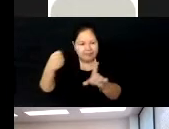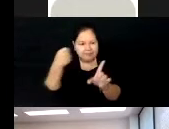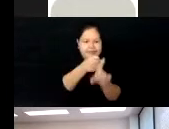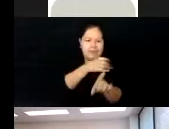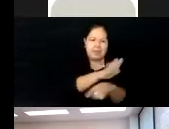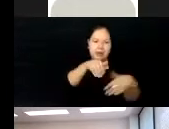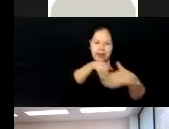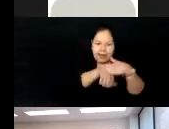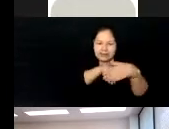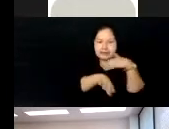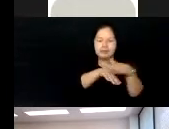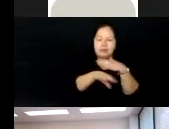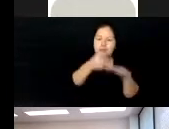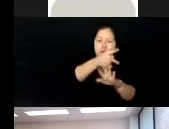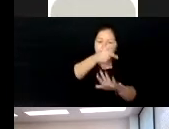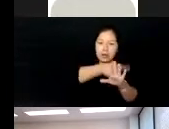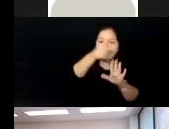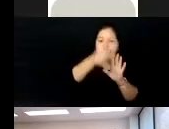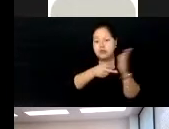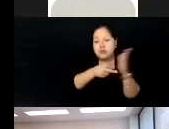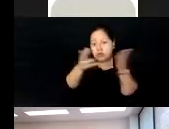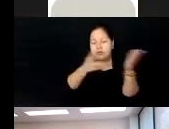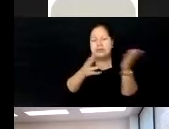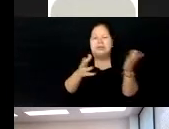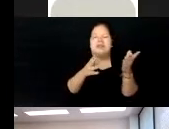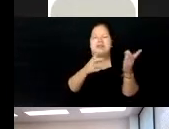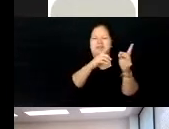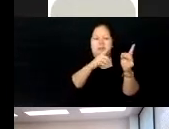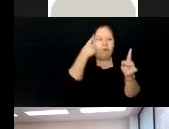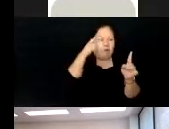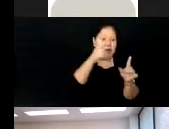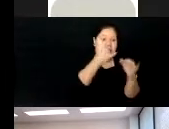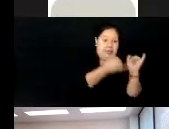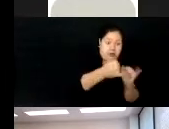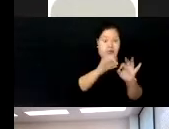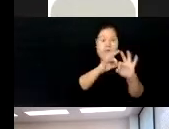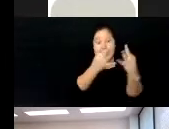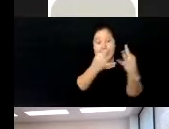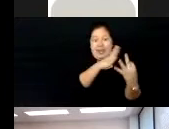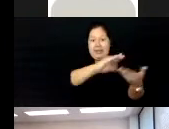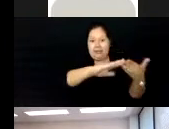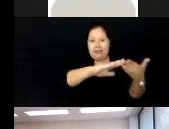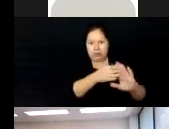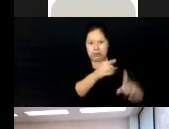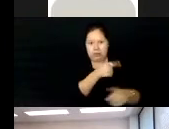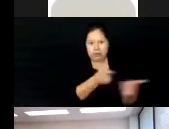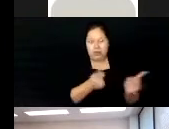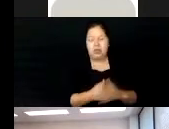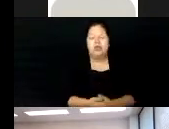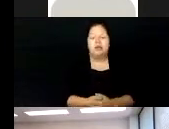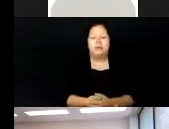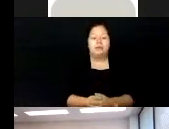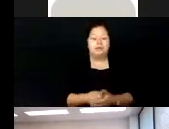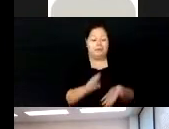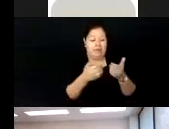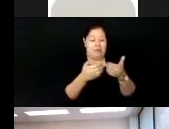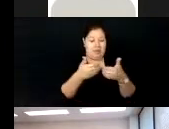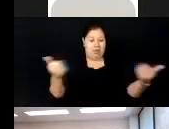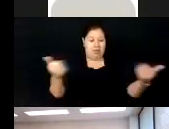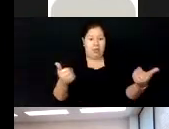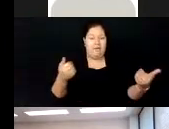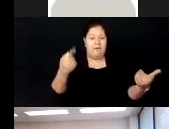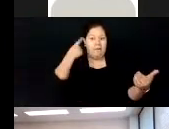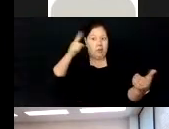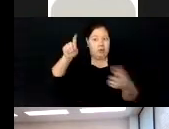the community, family, and individual levels. Exclusion and racism at structural and systemic levels